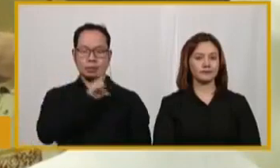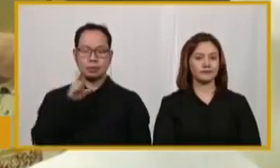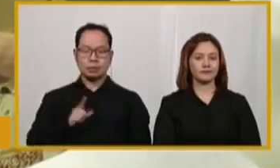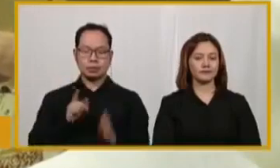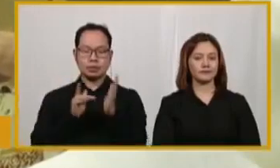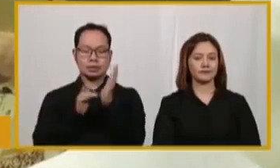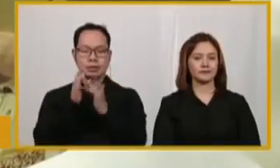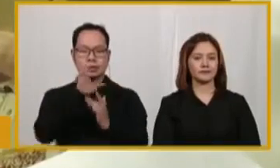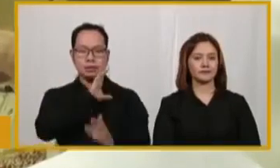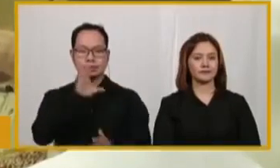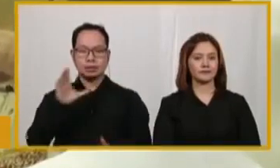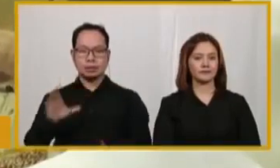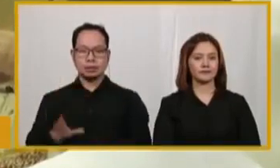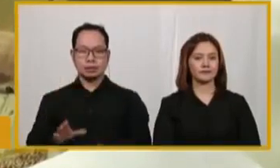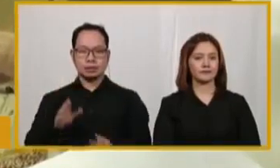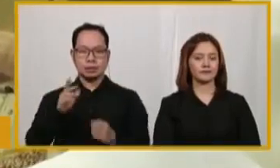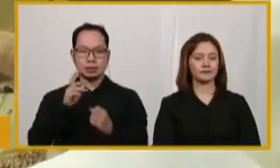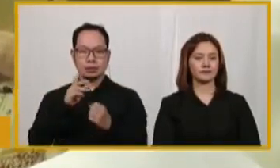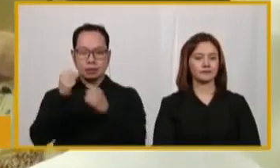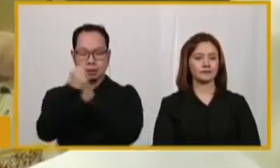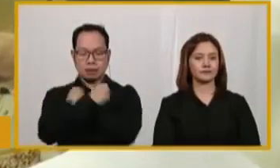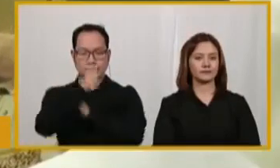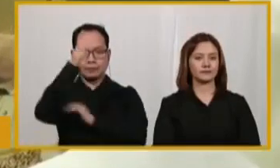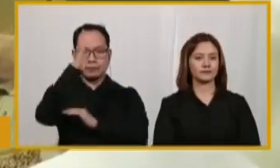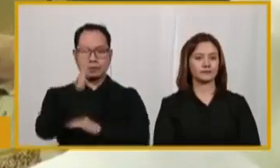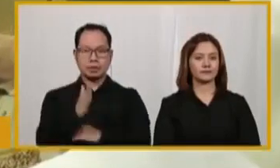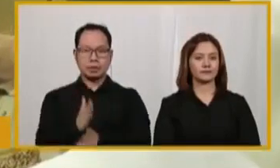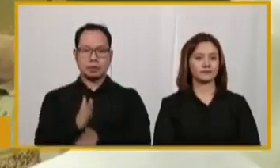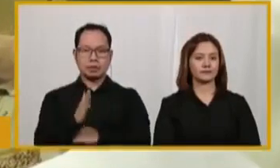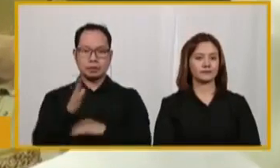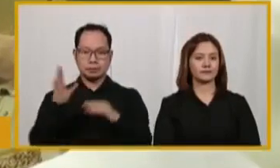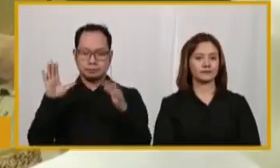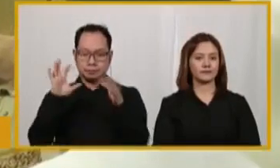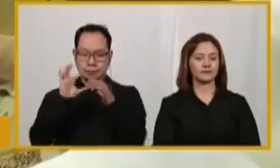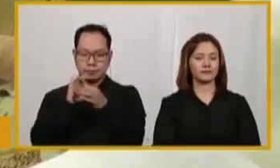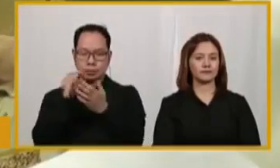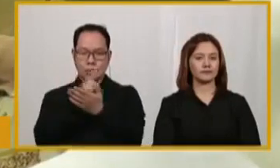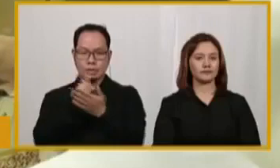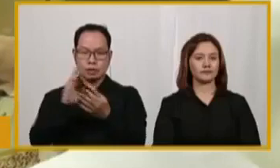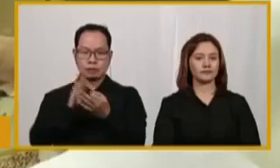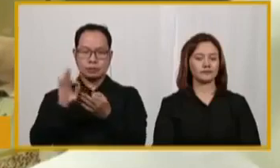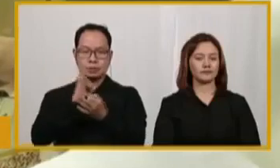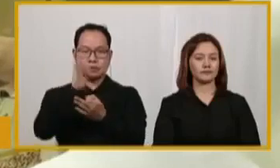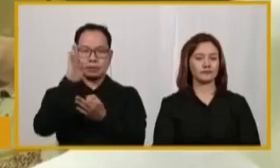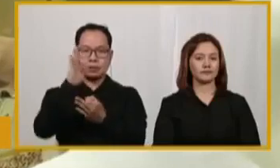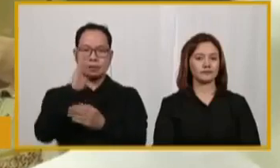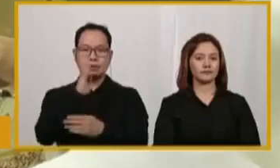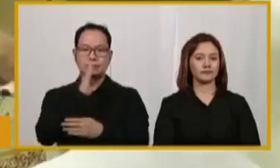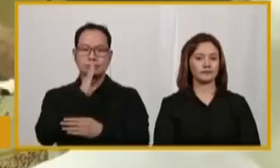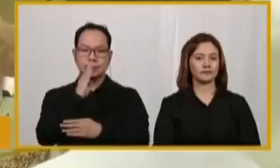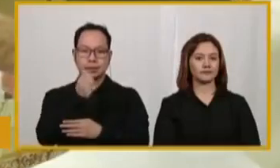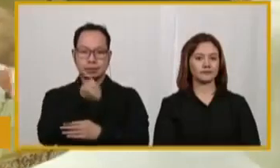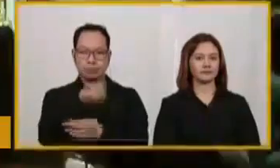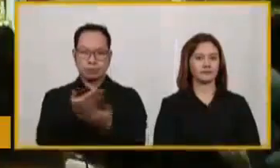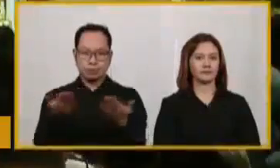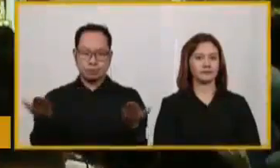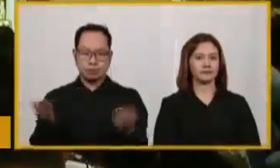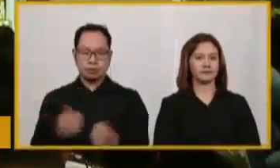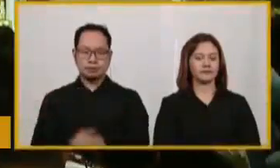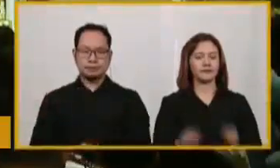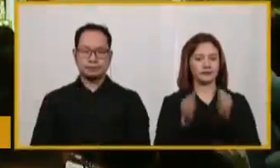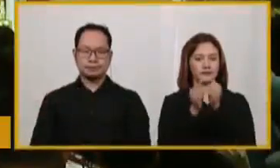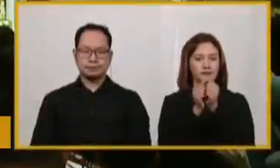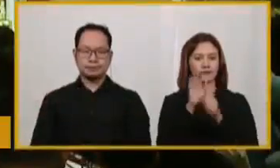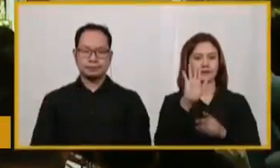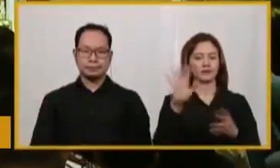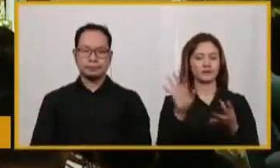Jesus Christ, and the love of God, and the communion of the Holy Spirit be with you all. And with